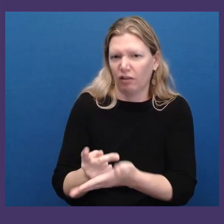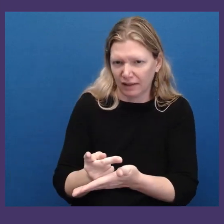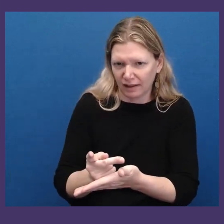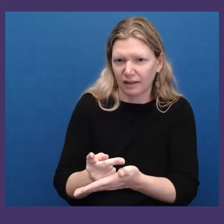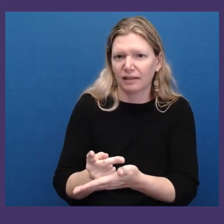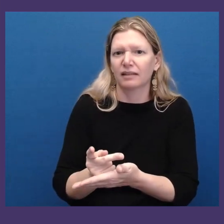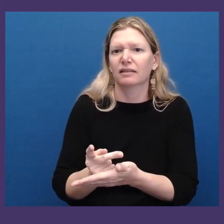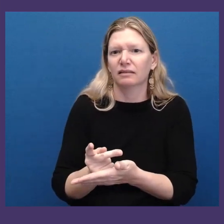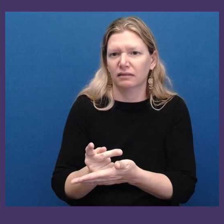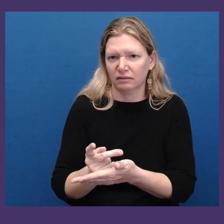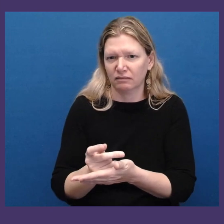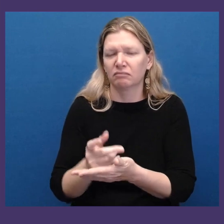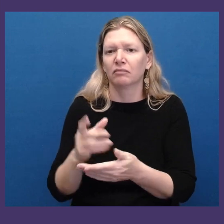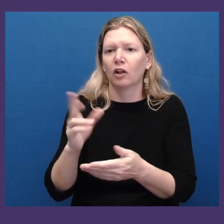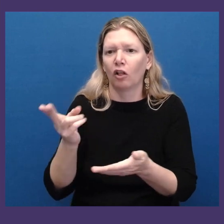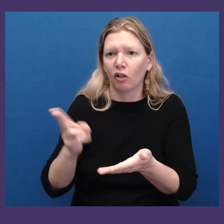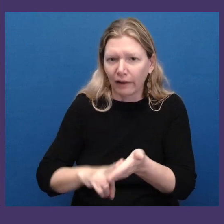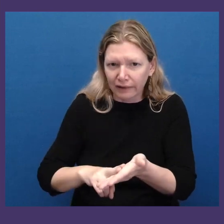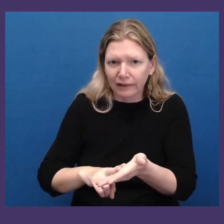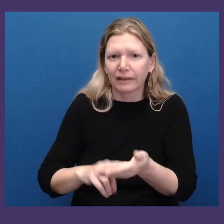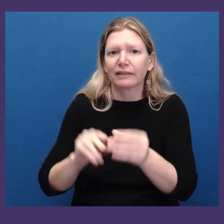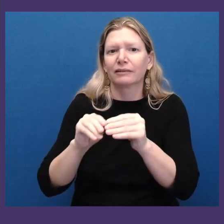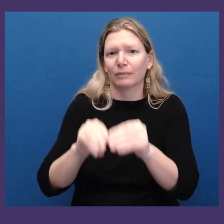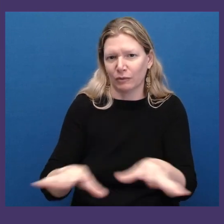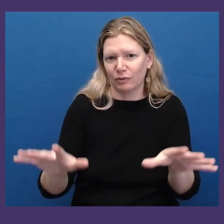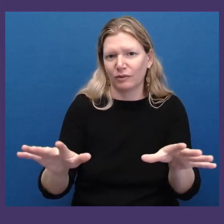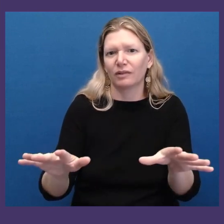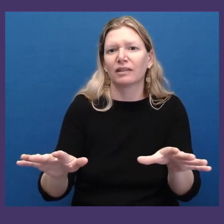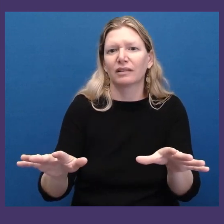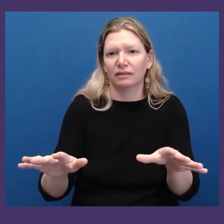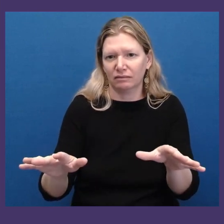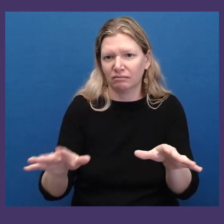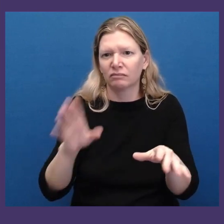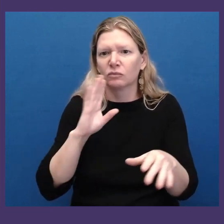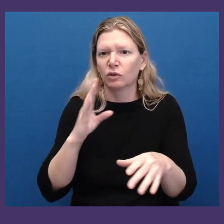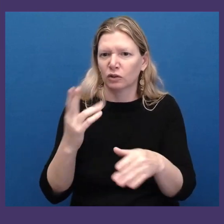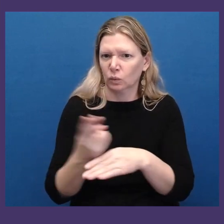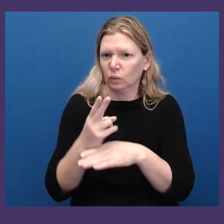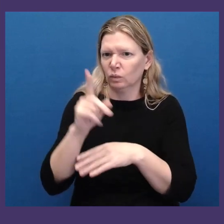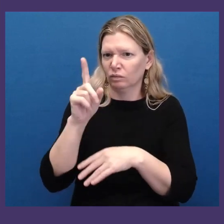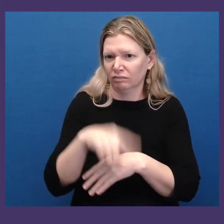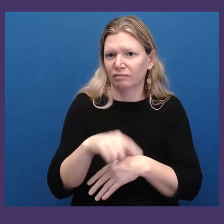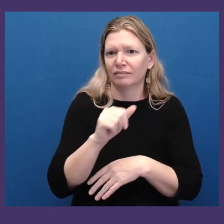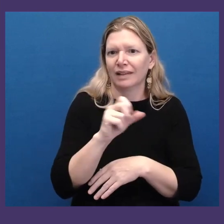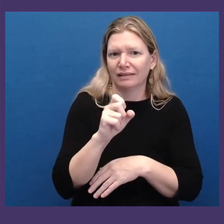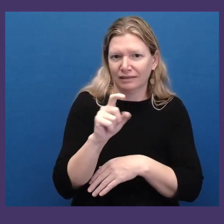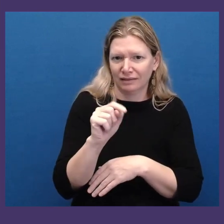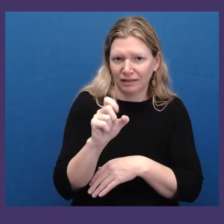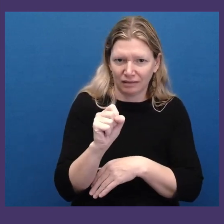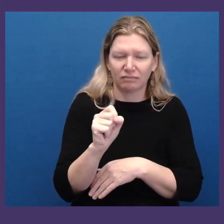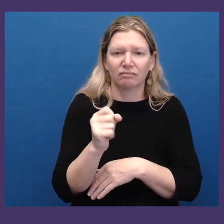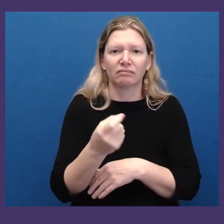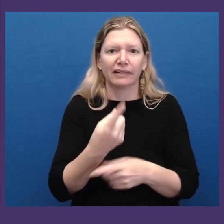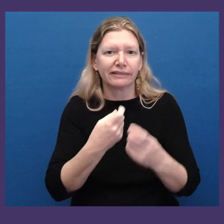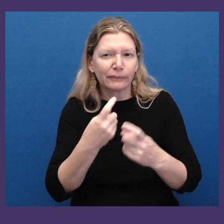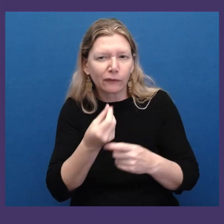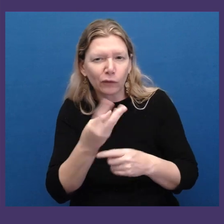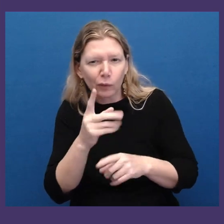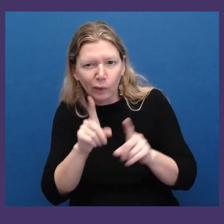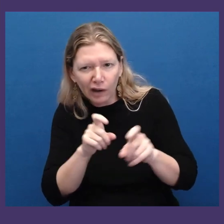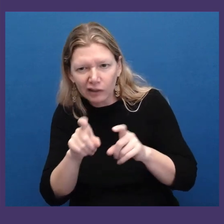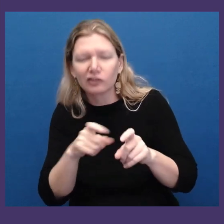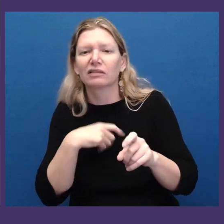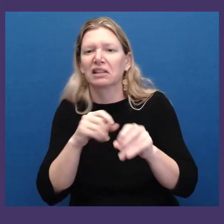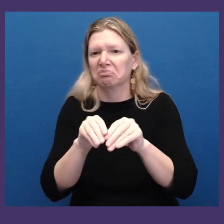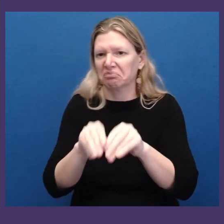then deploy with AZD up, which will basically use all those assets, ask me a few questions, and deploy the environment. Now, I'm not going to make you sit and